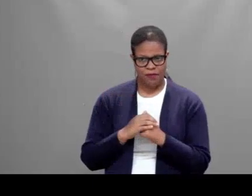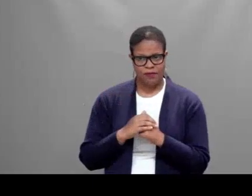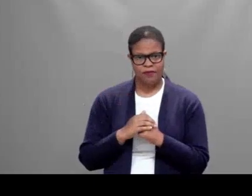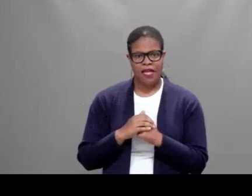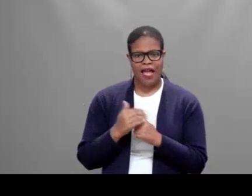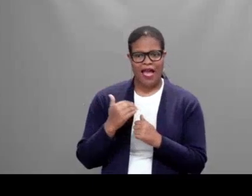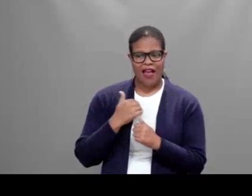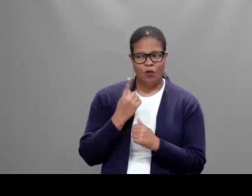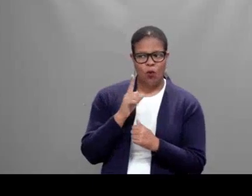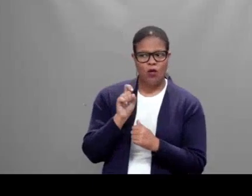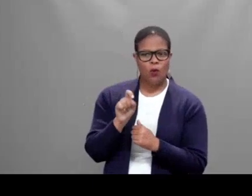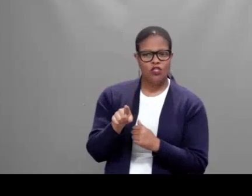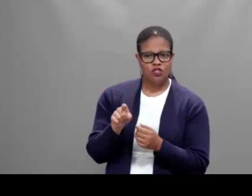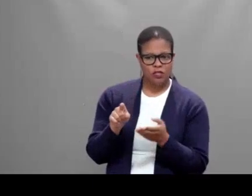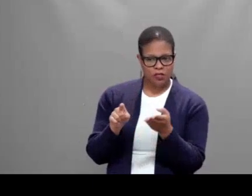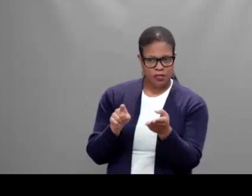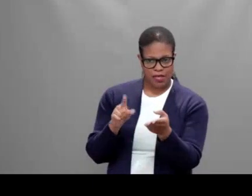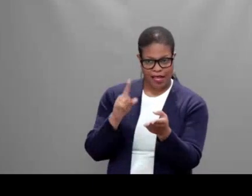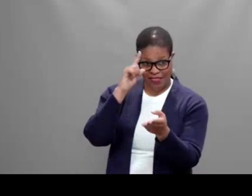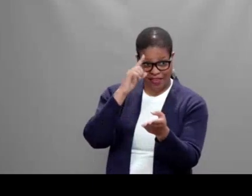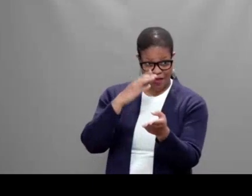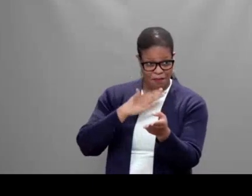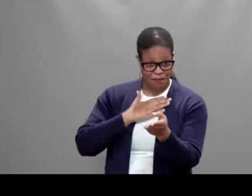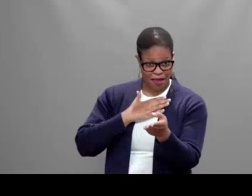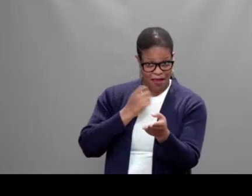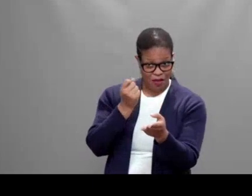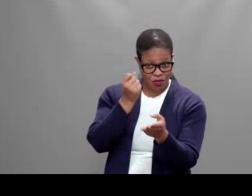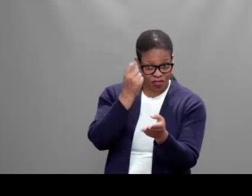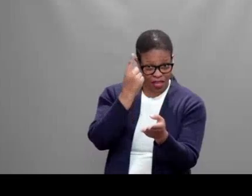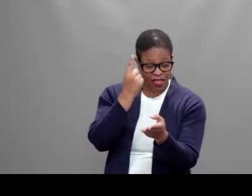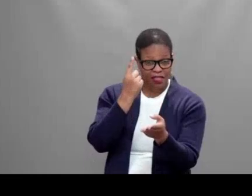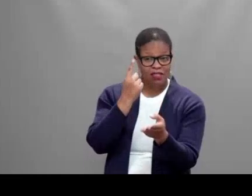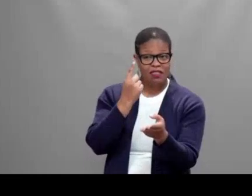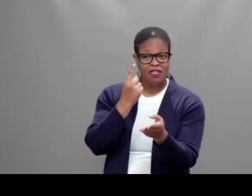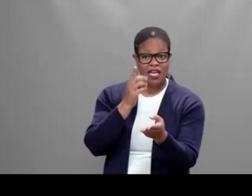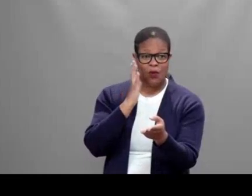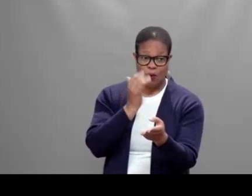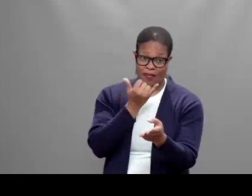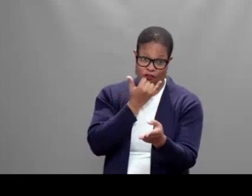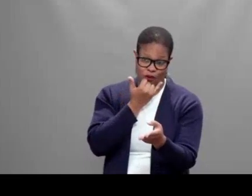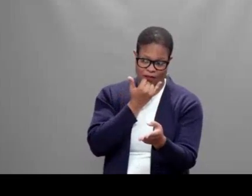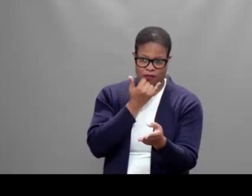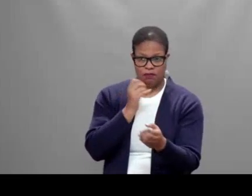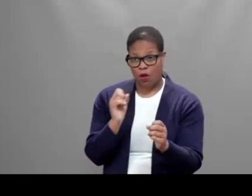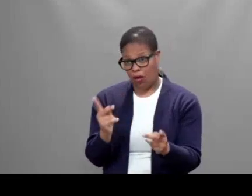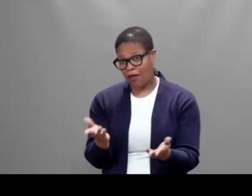I've got one question, and I think my understanding is going to be incorrect.